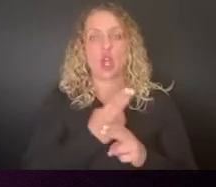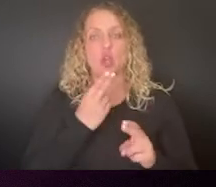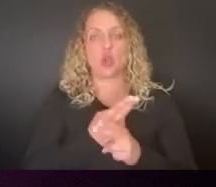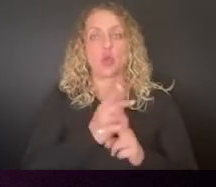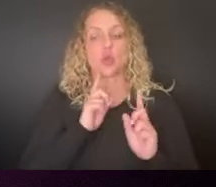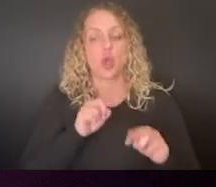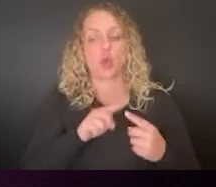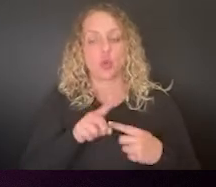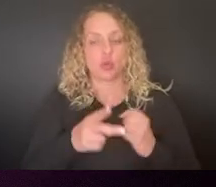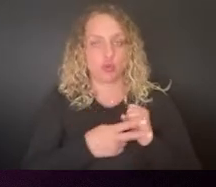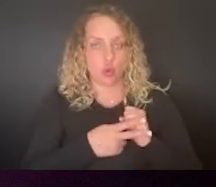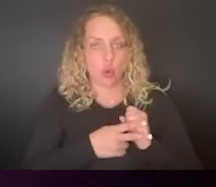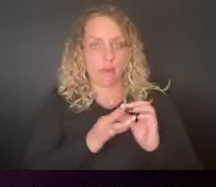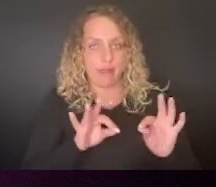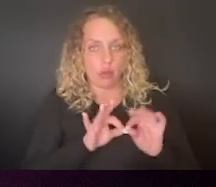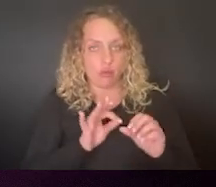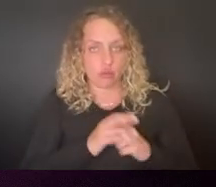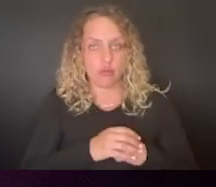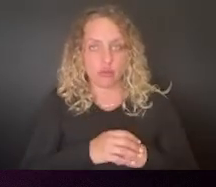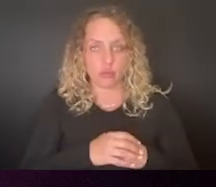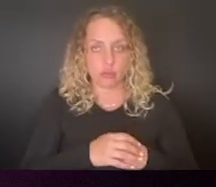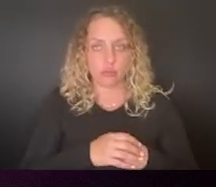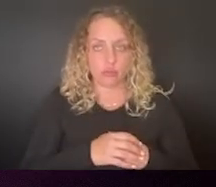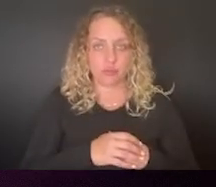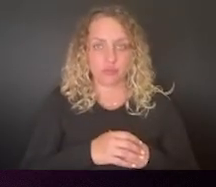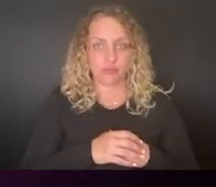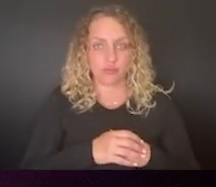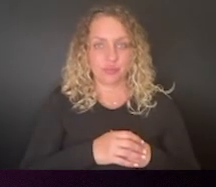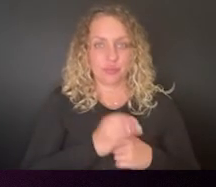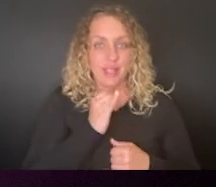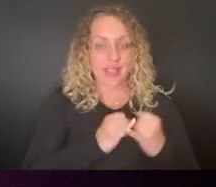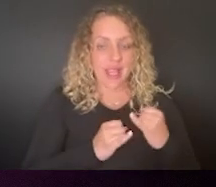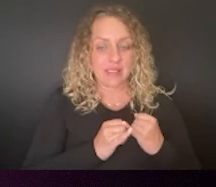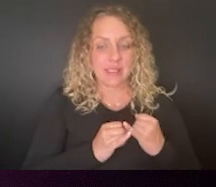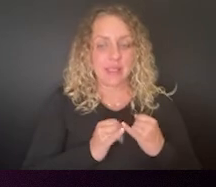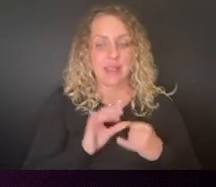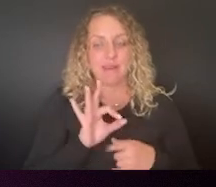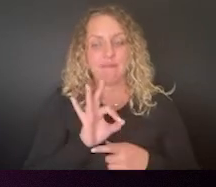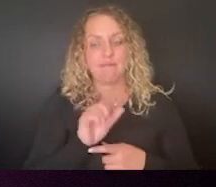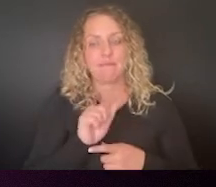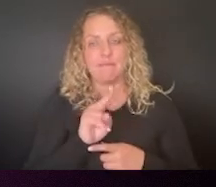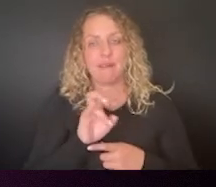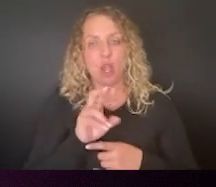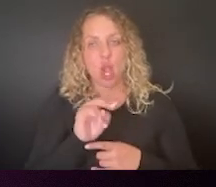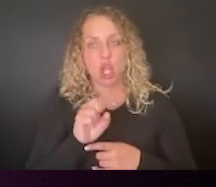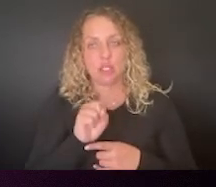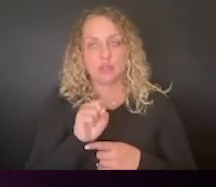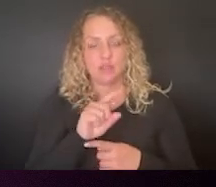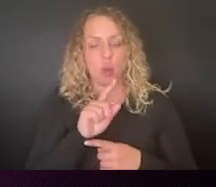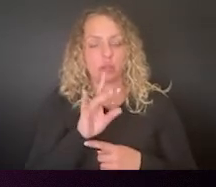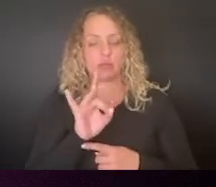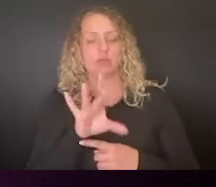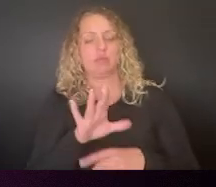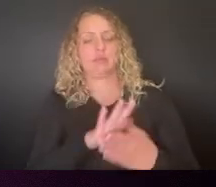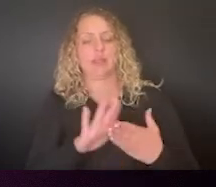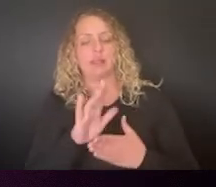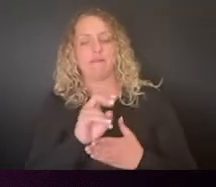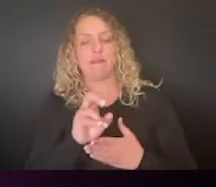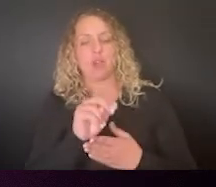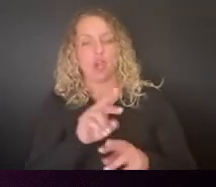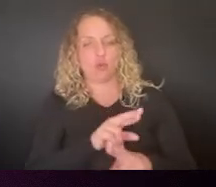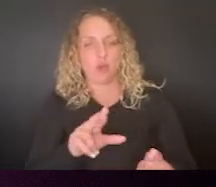our variations to test out color combinations on the fly and use Go to store the values.